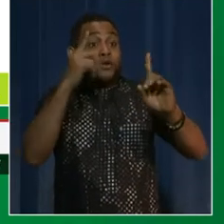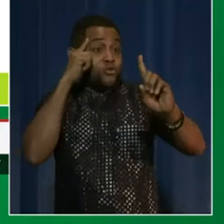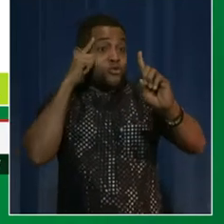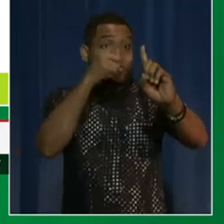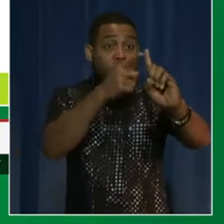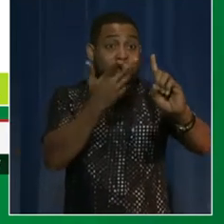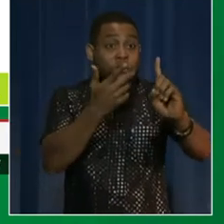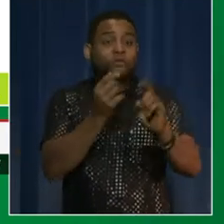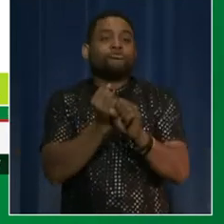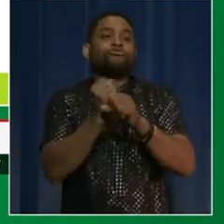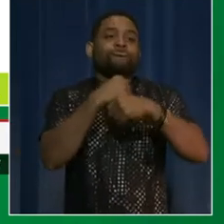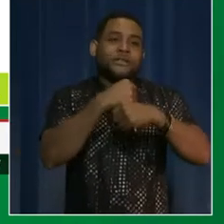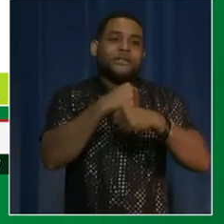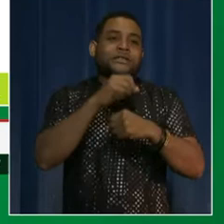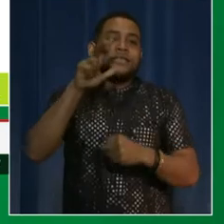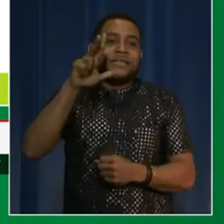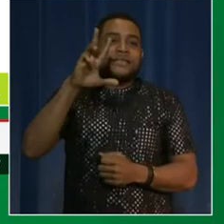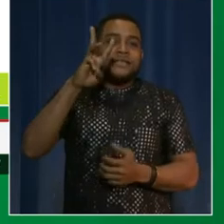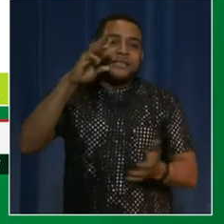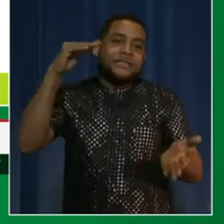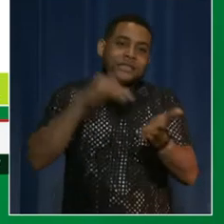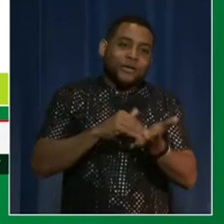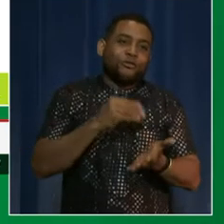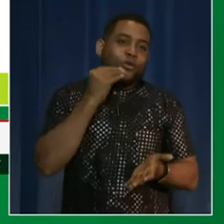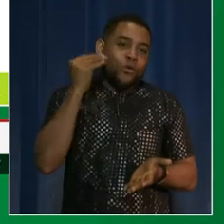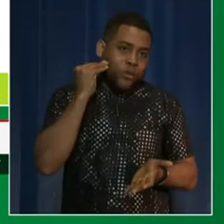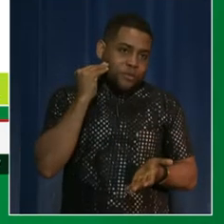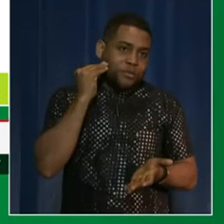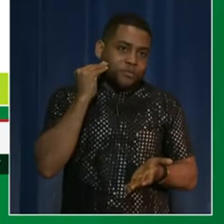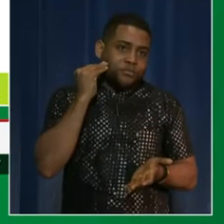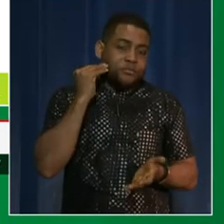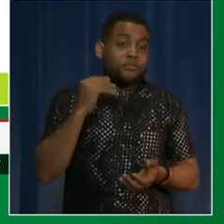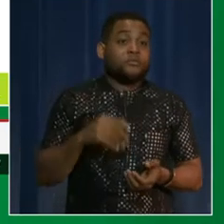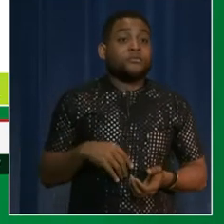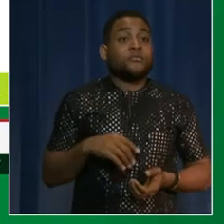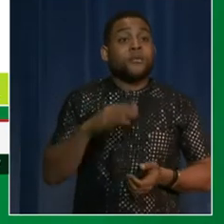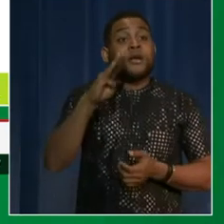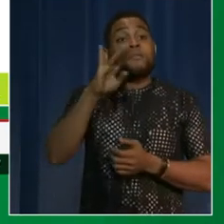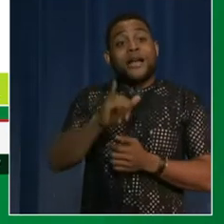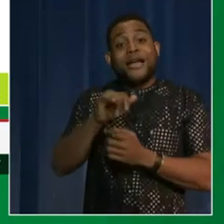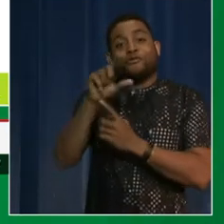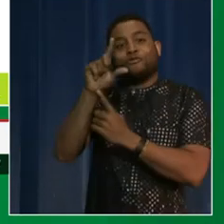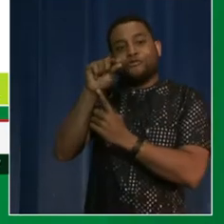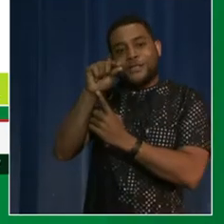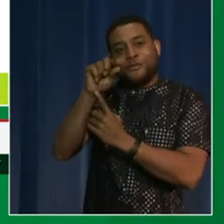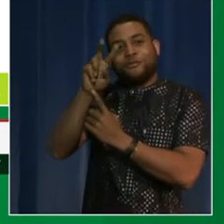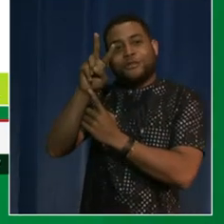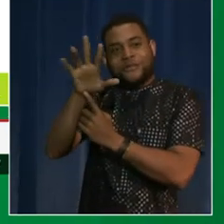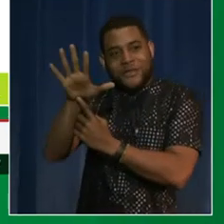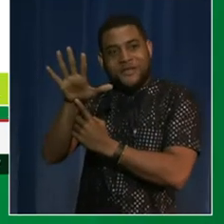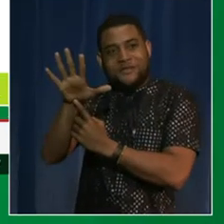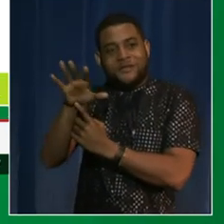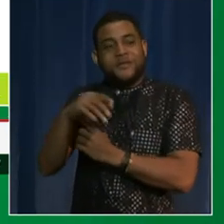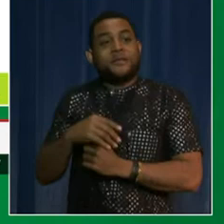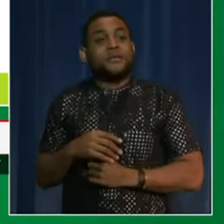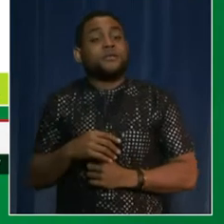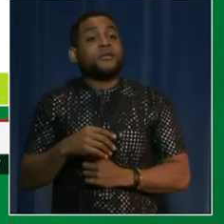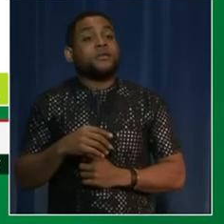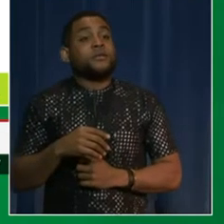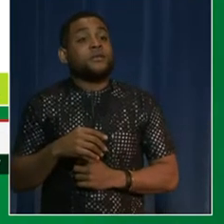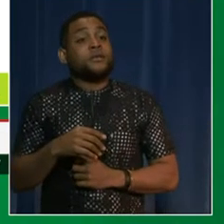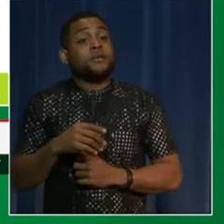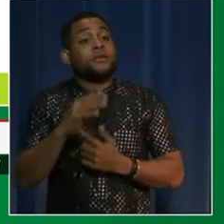by 2025, 12,000 of which would be affordable. And so there's $429 million in our